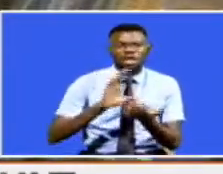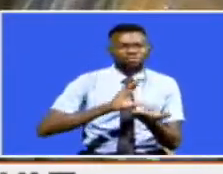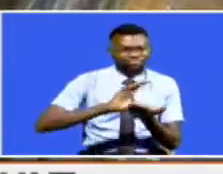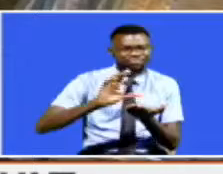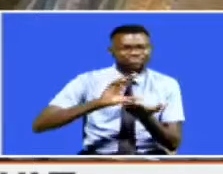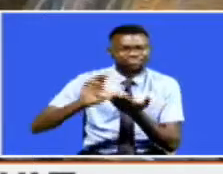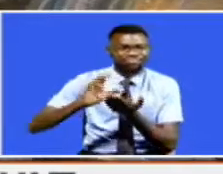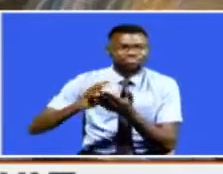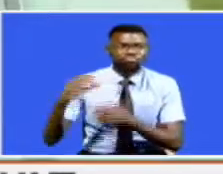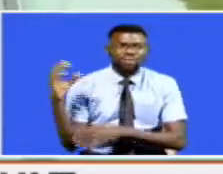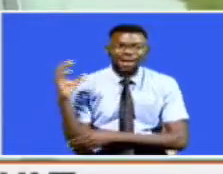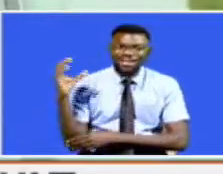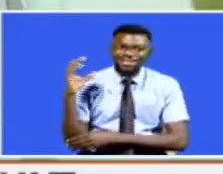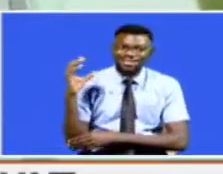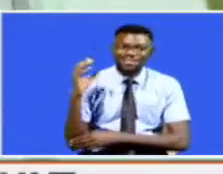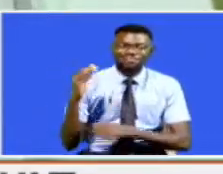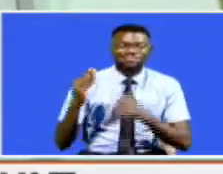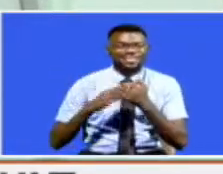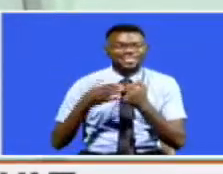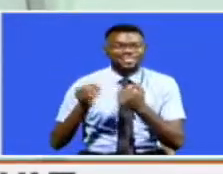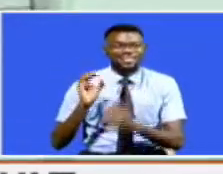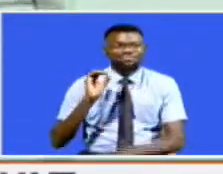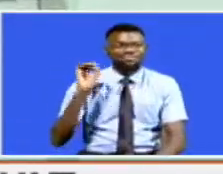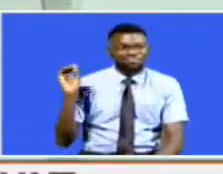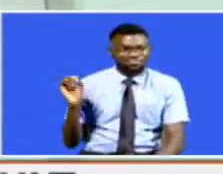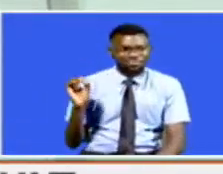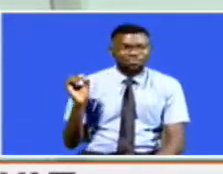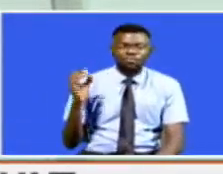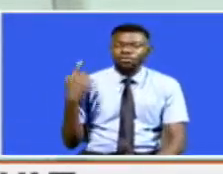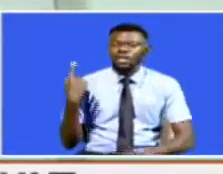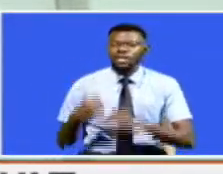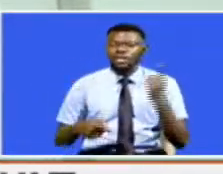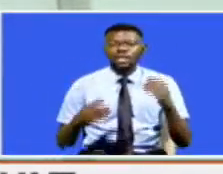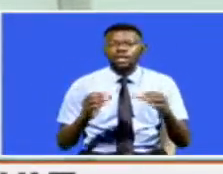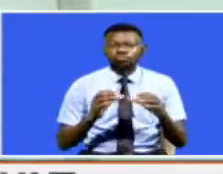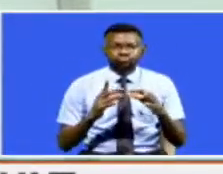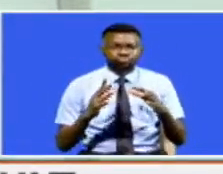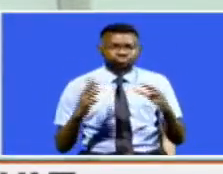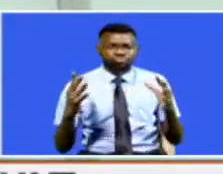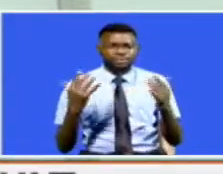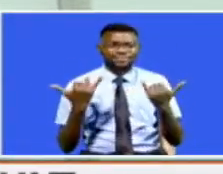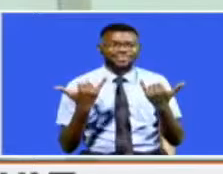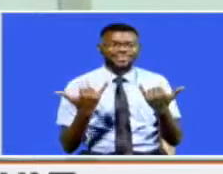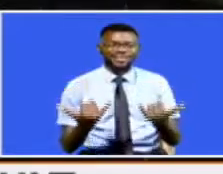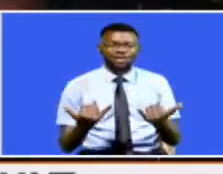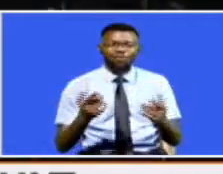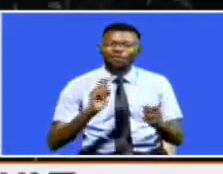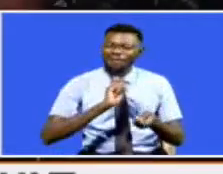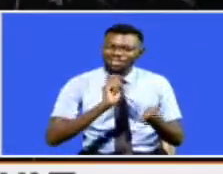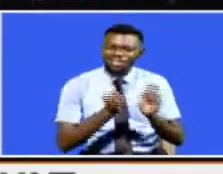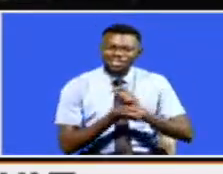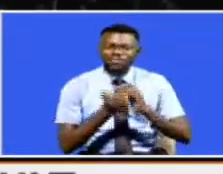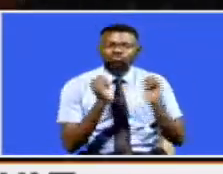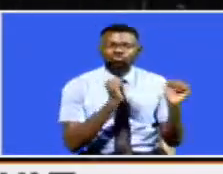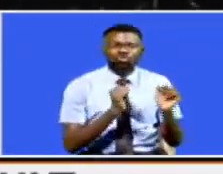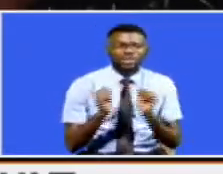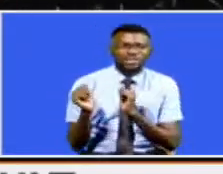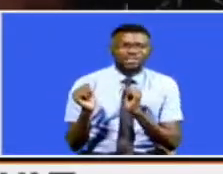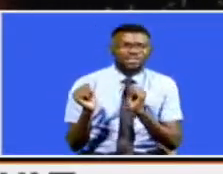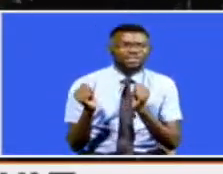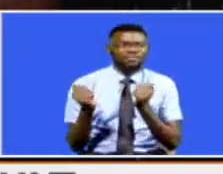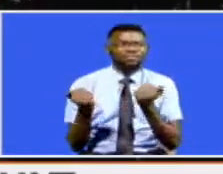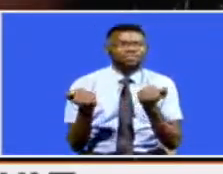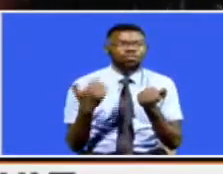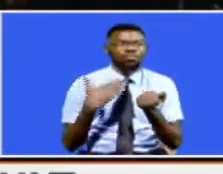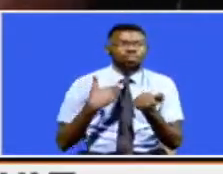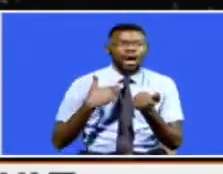customers, representing a 90% year-on-year growth, even as the management alluded to a change in strategy of opting to go for volumes